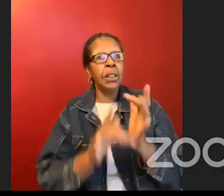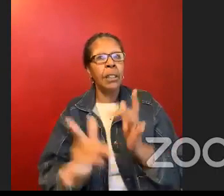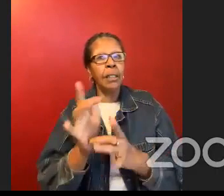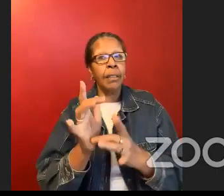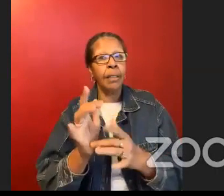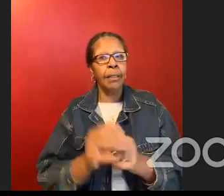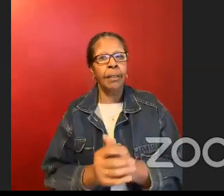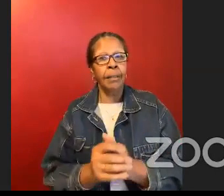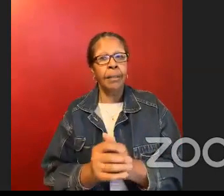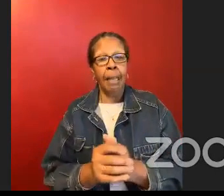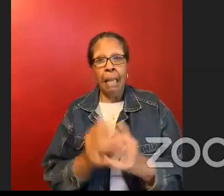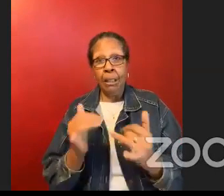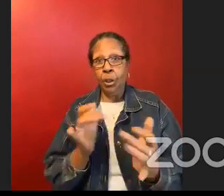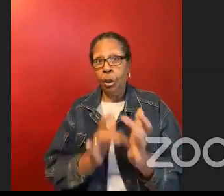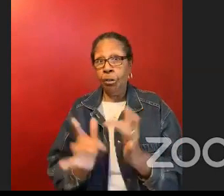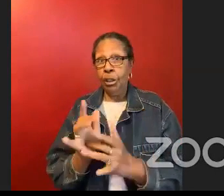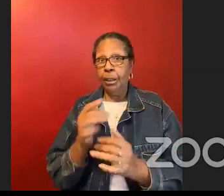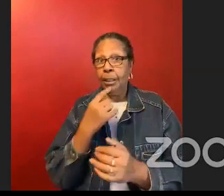Jesus